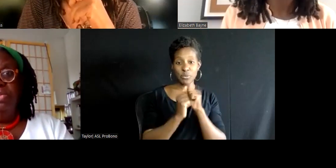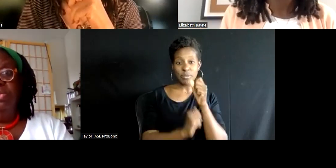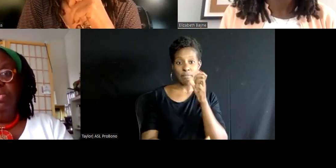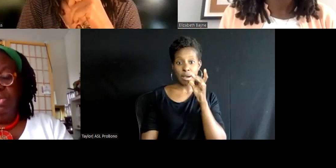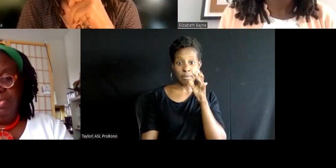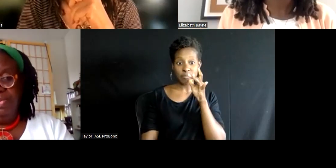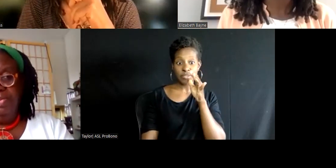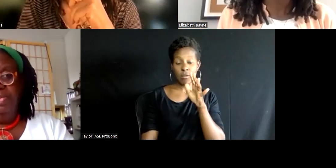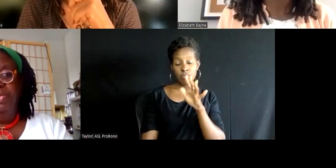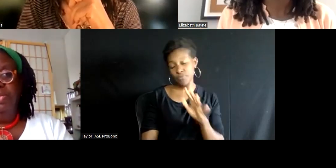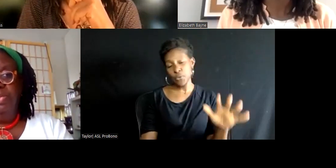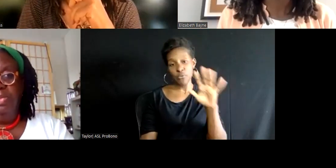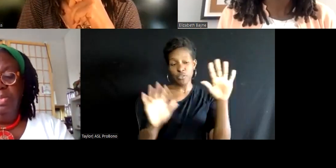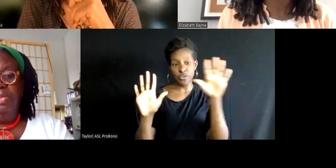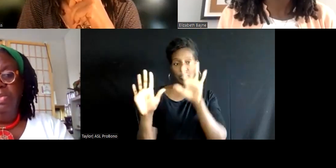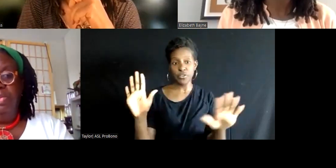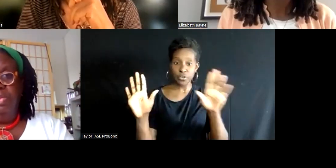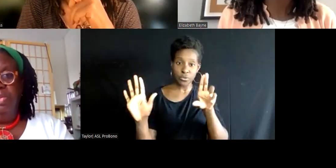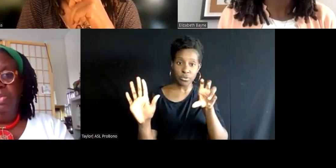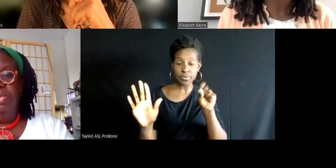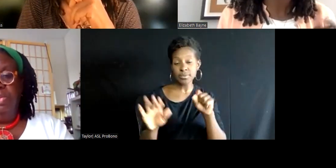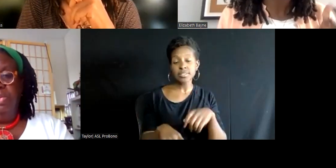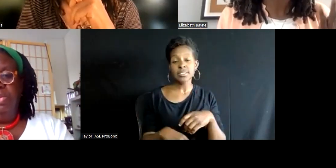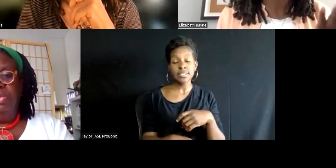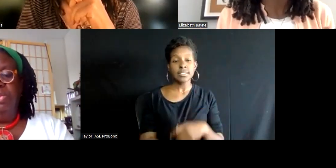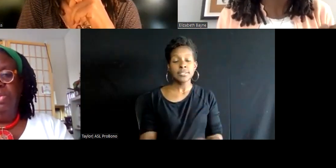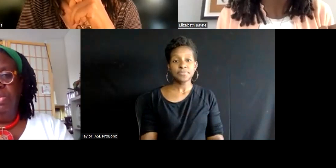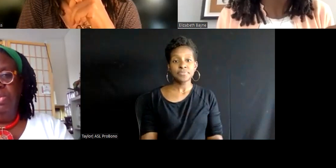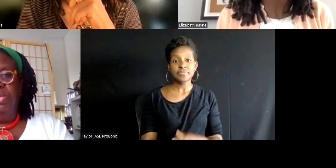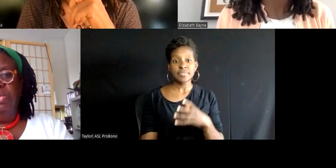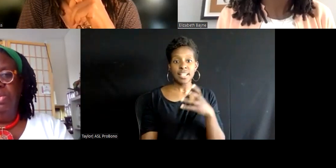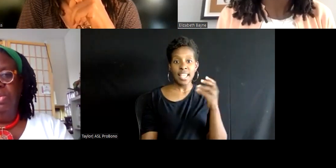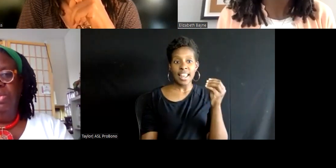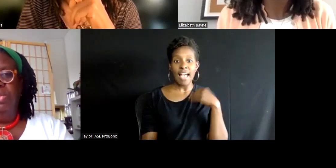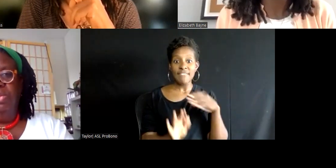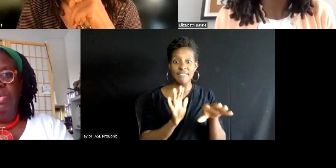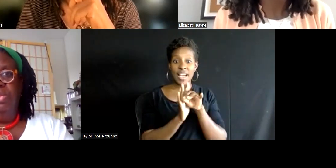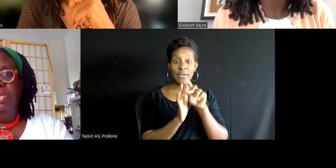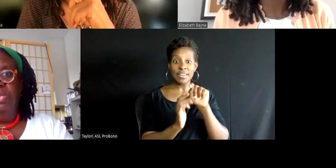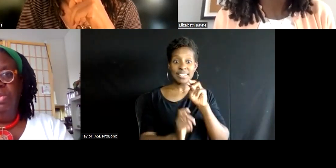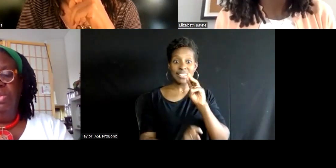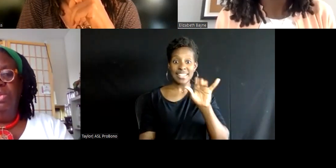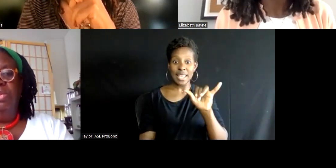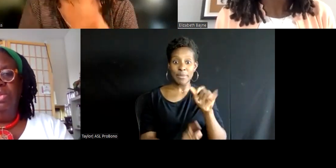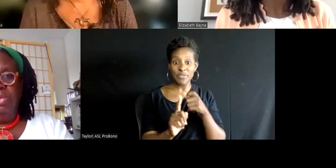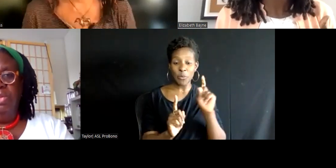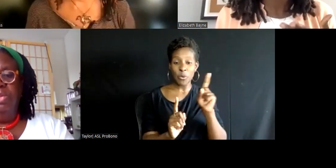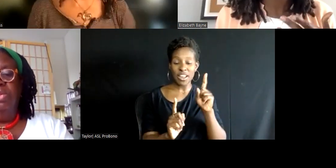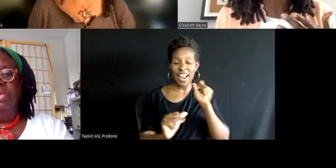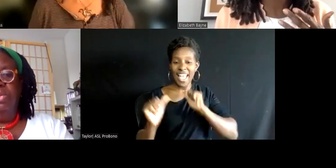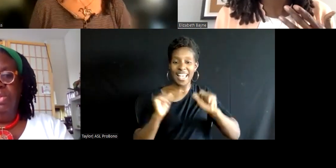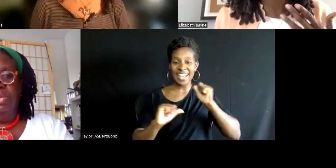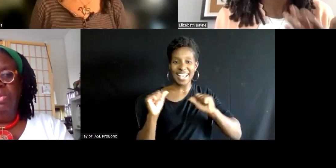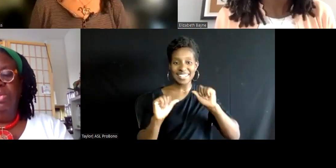country. And finally, I found Tammy actually in an acting class that I was in. She had